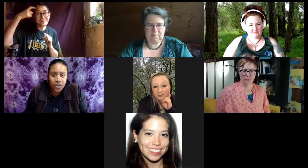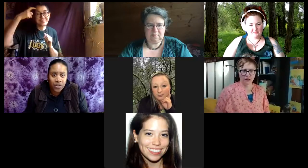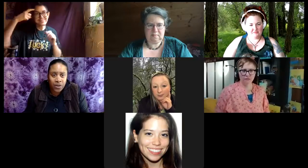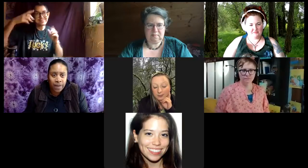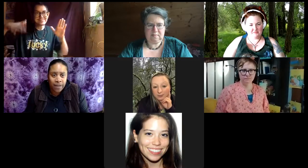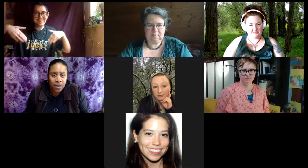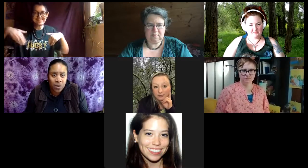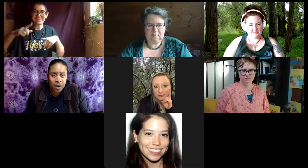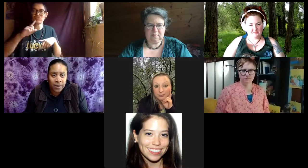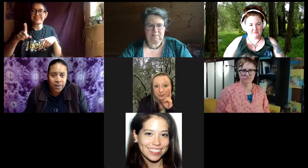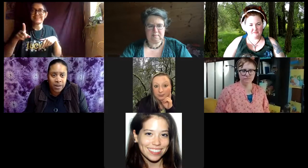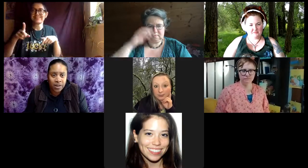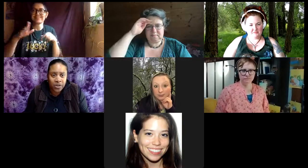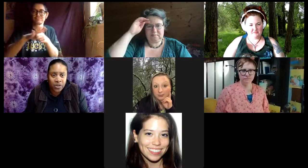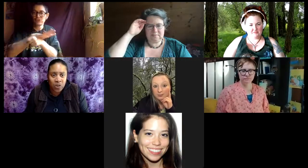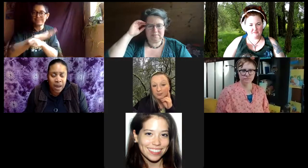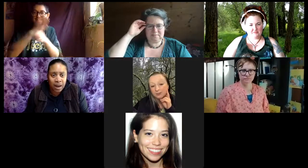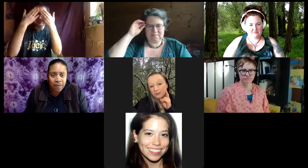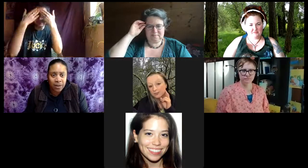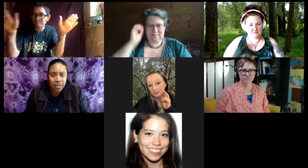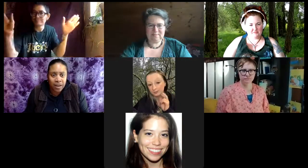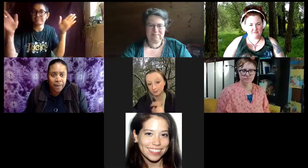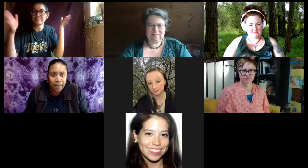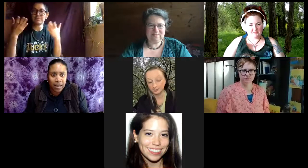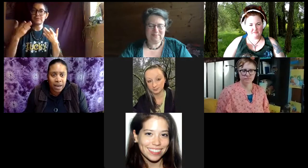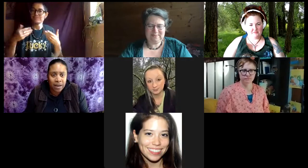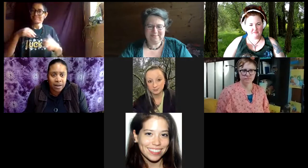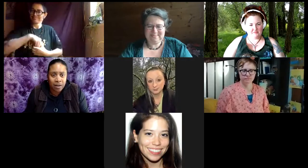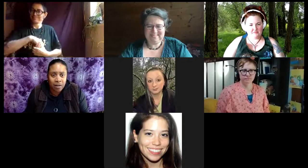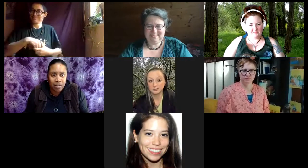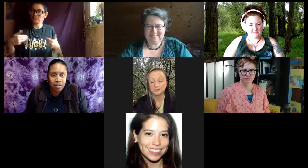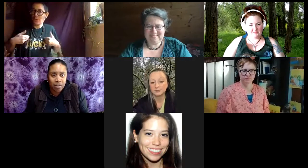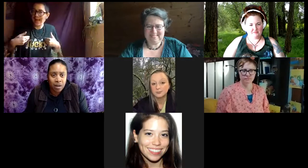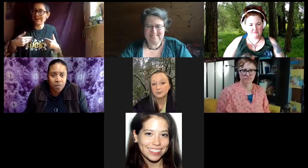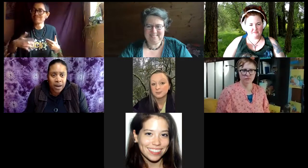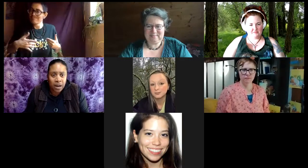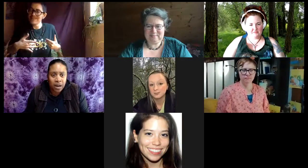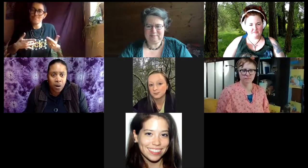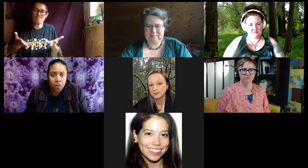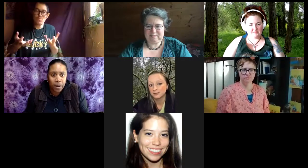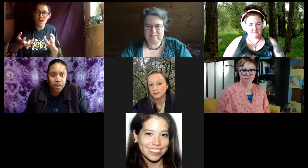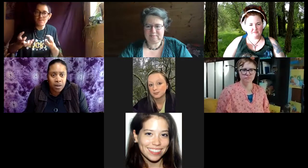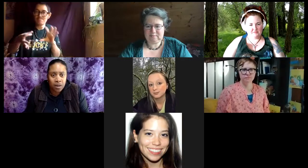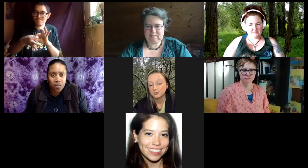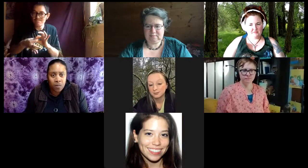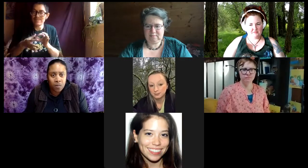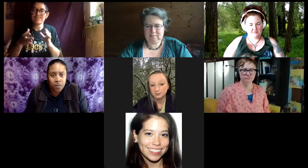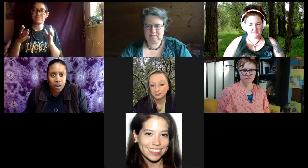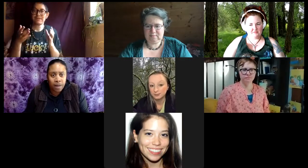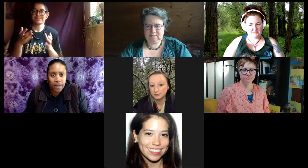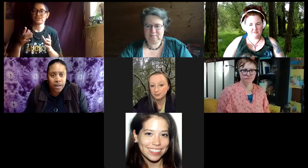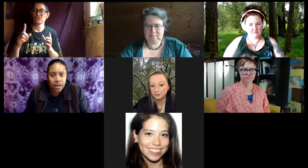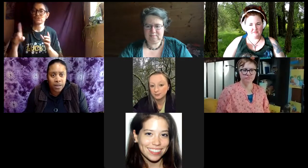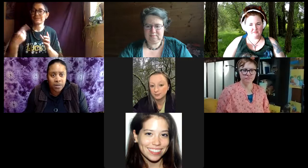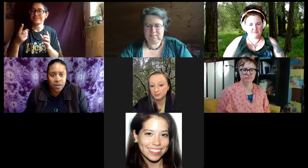And so you definitely do have a deep connection. So you might not really think about it yet, and you might not know, but you